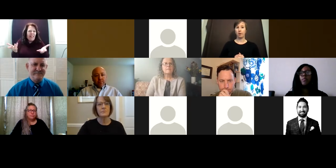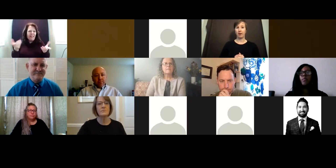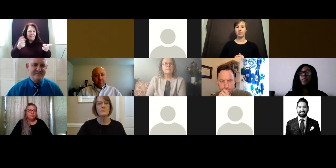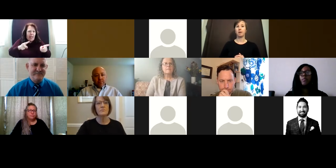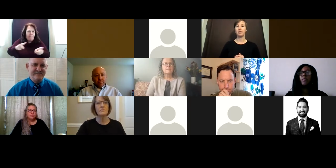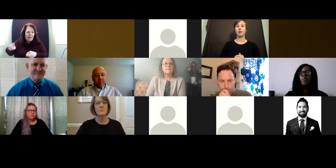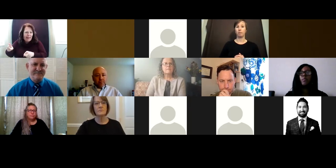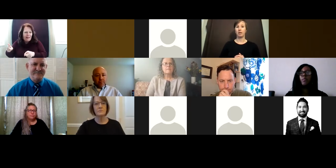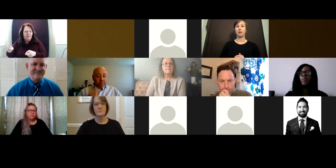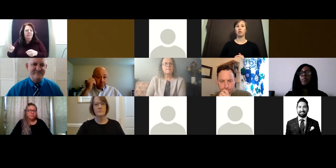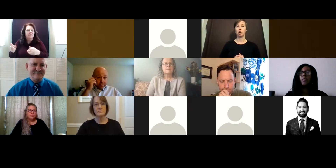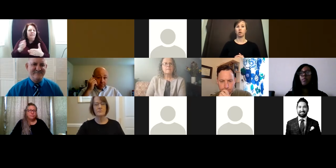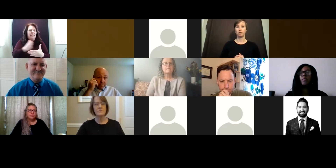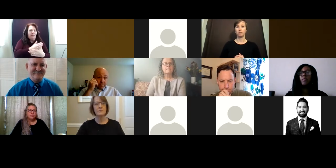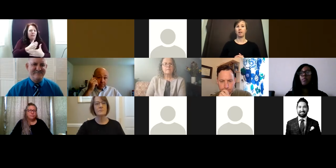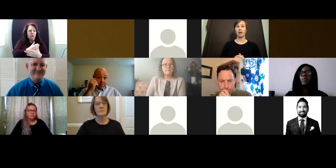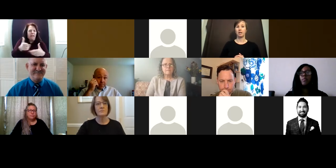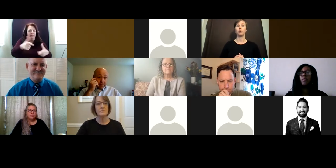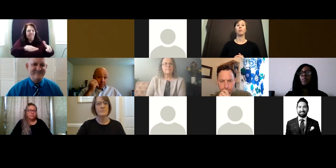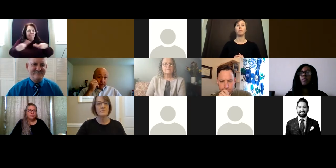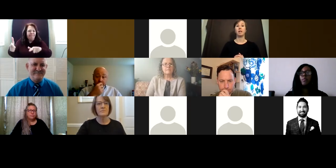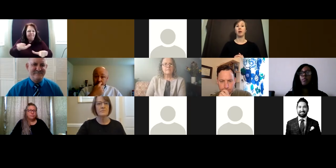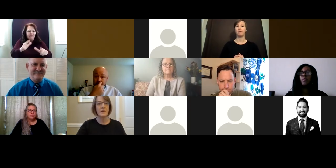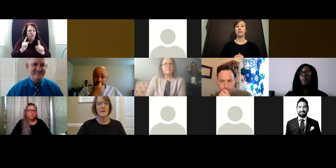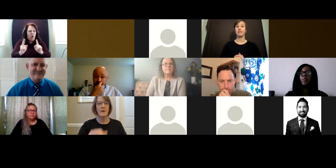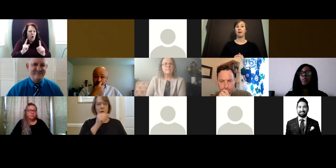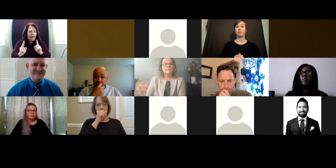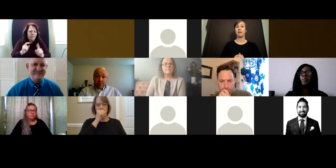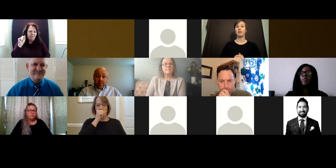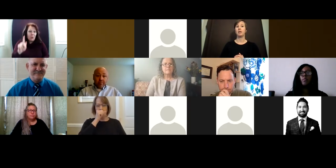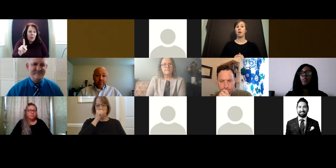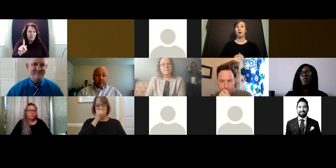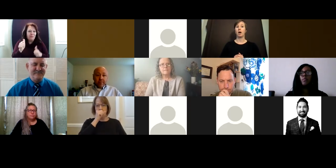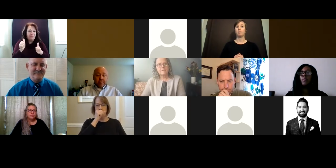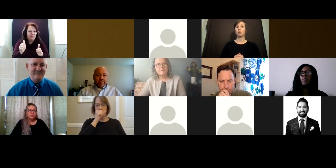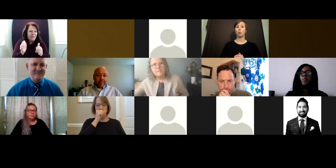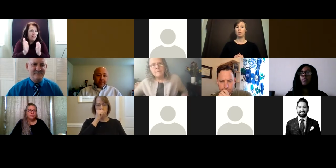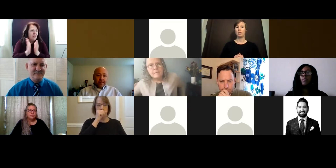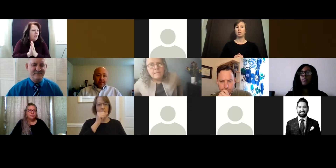We do have somebody that will be in charge of spotlighting, so there will be a lot of things happening.